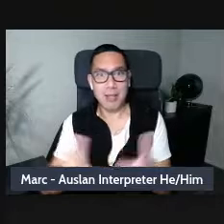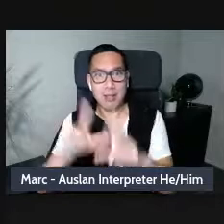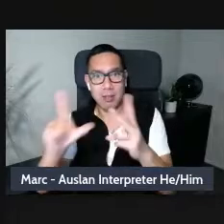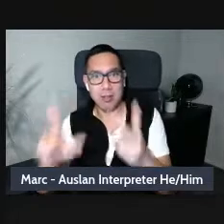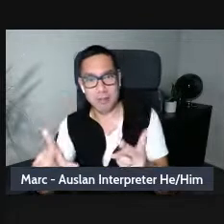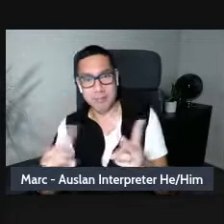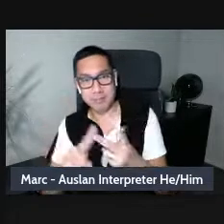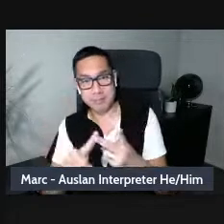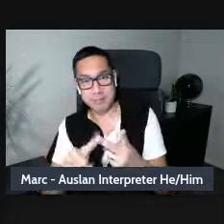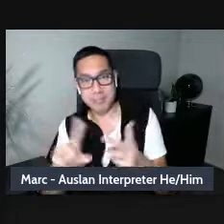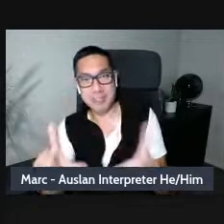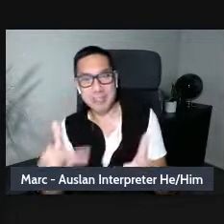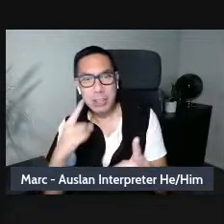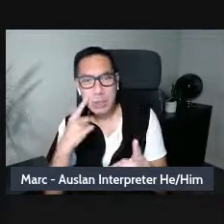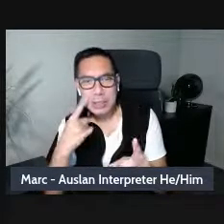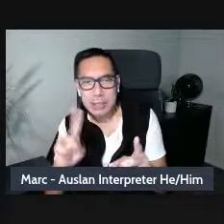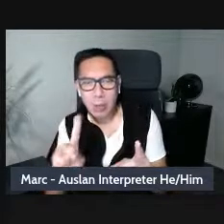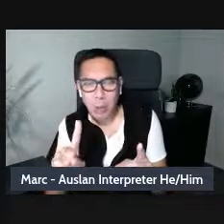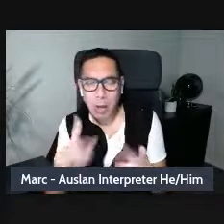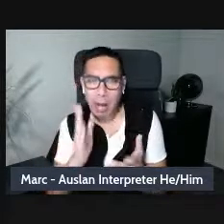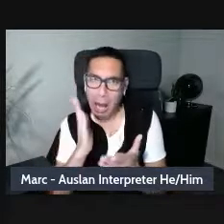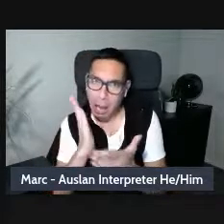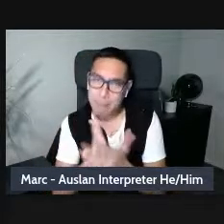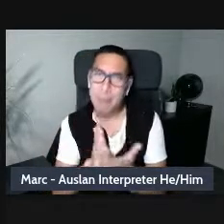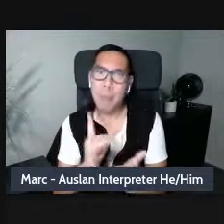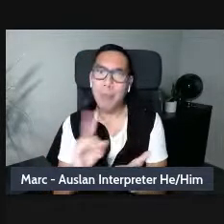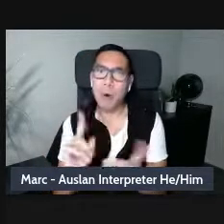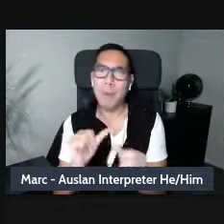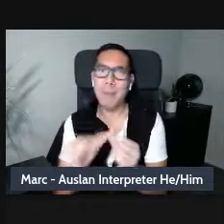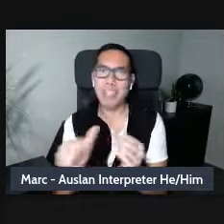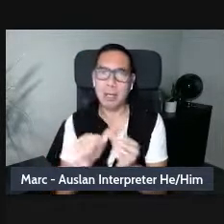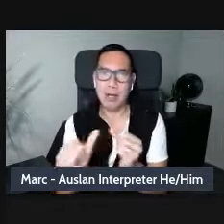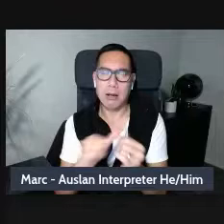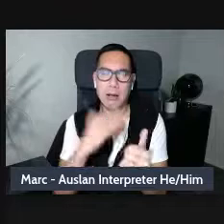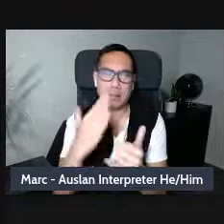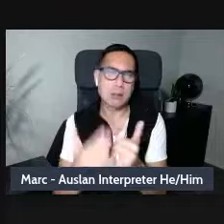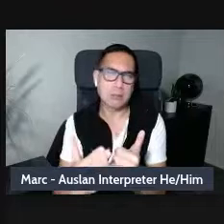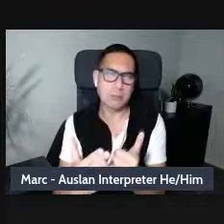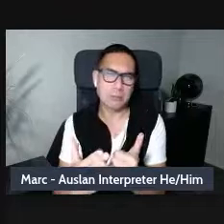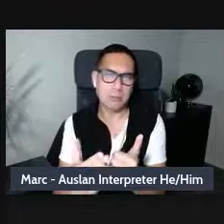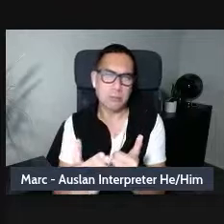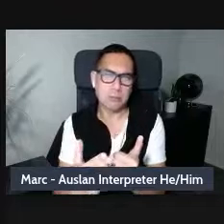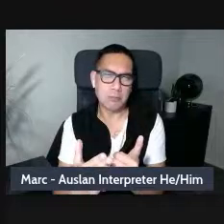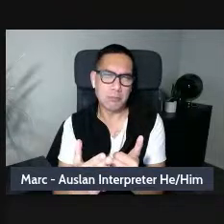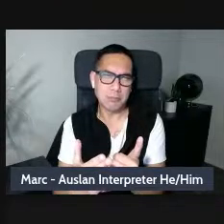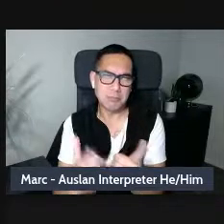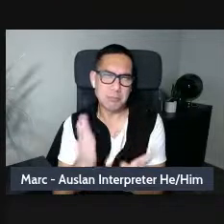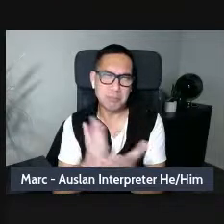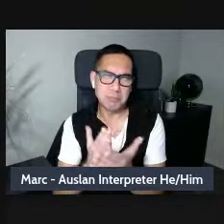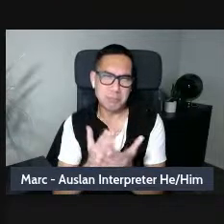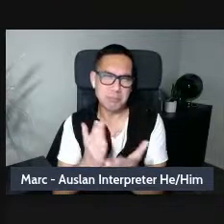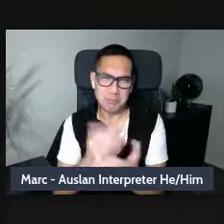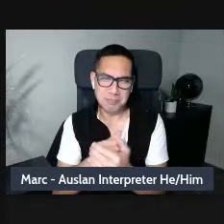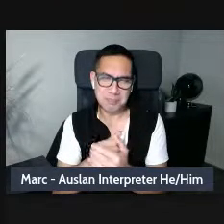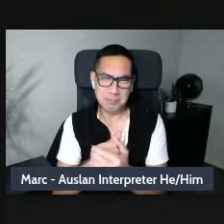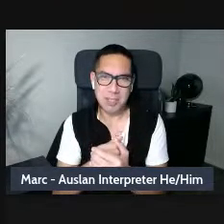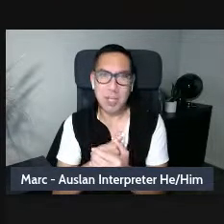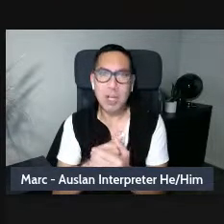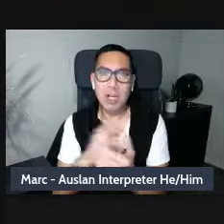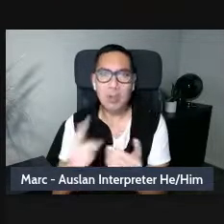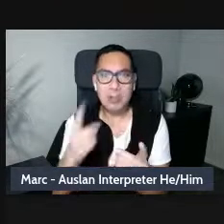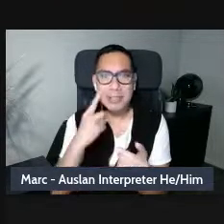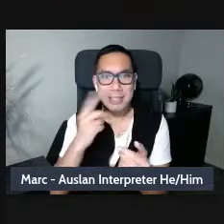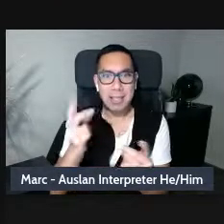we can see that this ultimately results in a better outcome. So there's the final stroke size, which is shown on this graph here, is